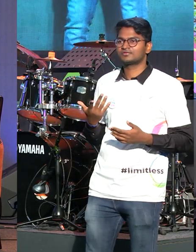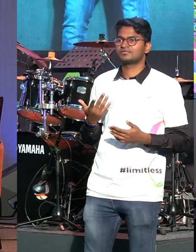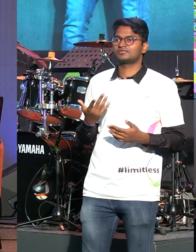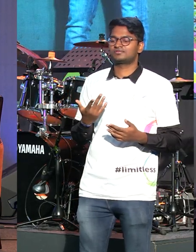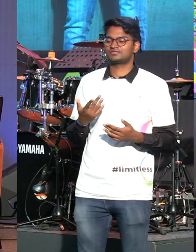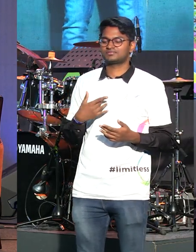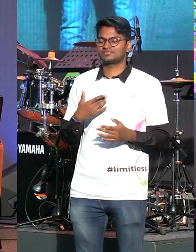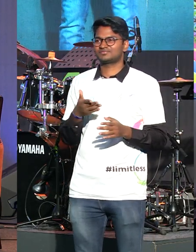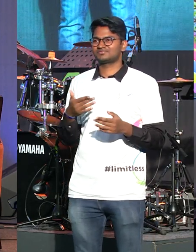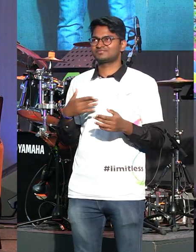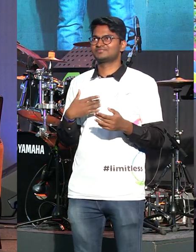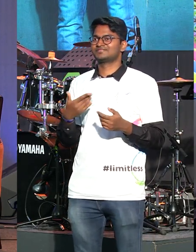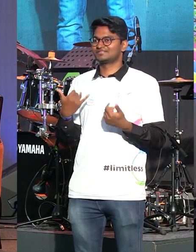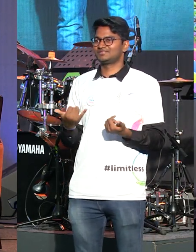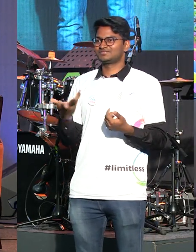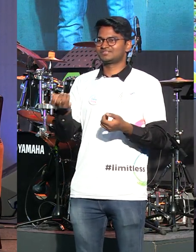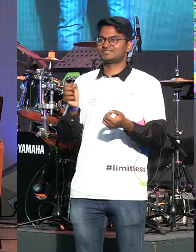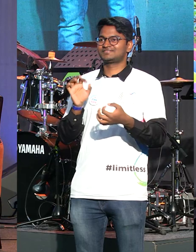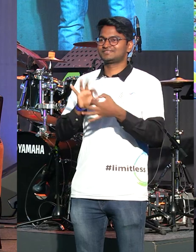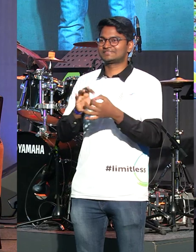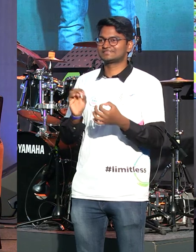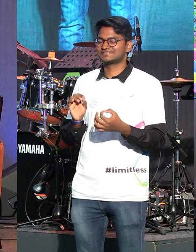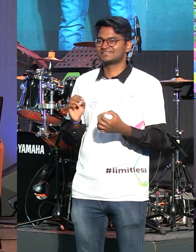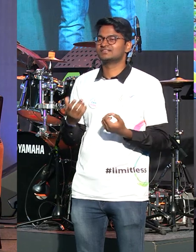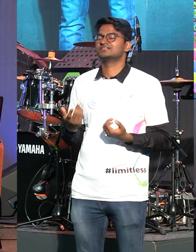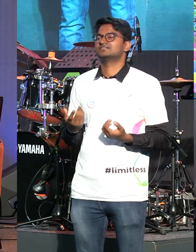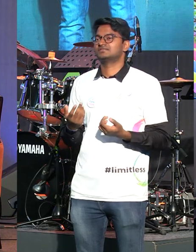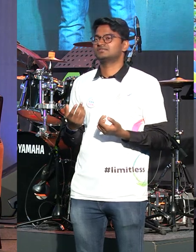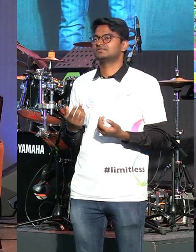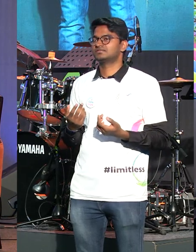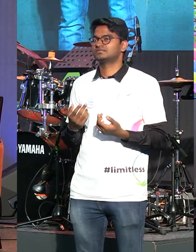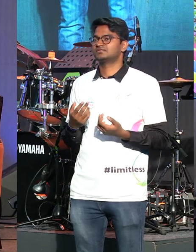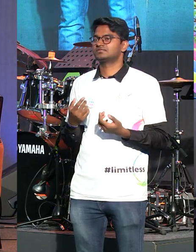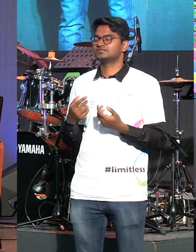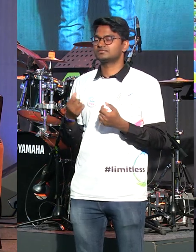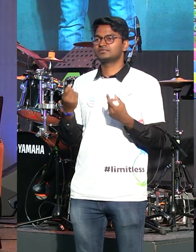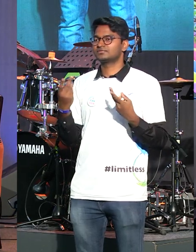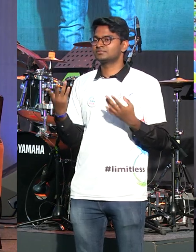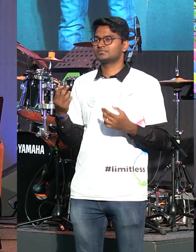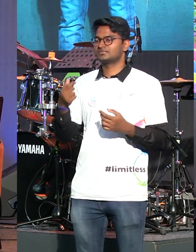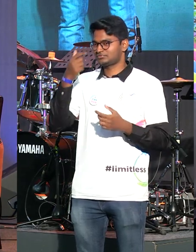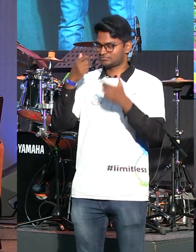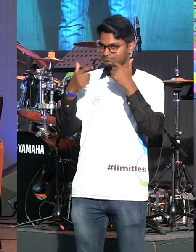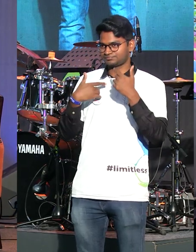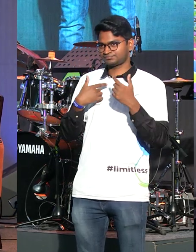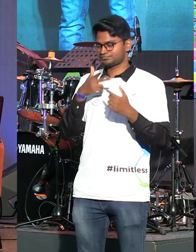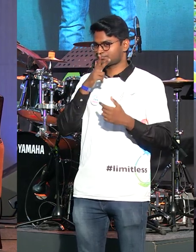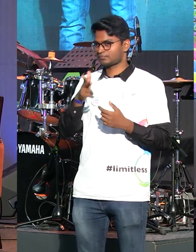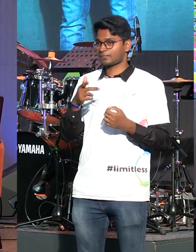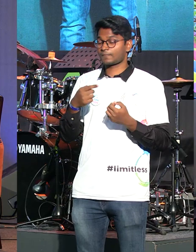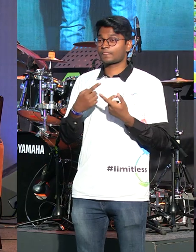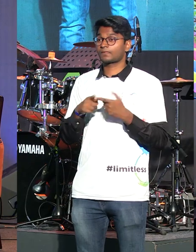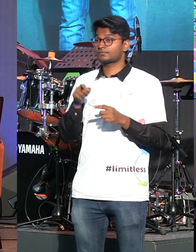my next film on disability. You were planning. But I'm going to be definitely more conscious because there's so many issues, like I mentioned. Yeah. But this is a very,